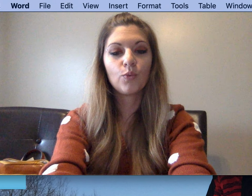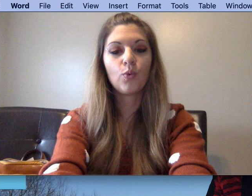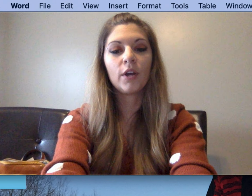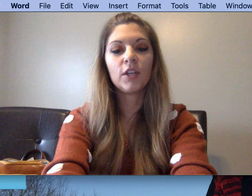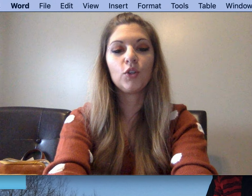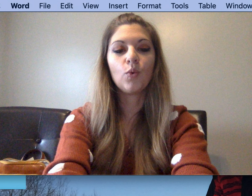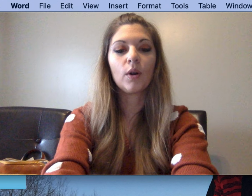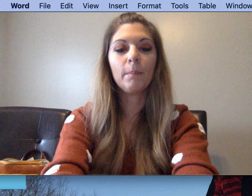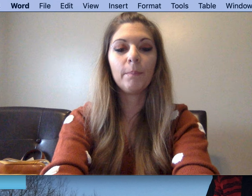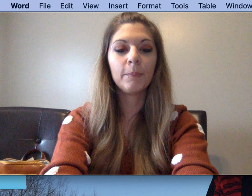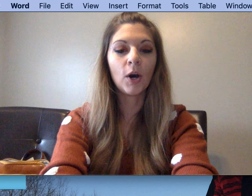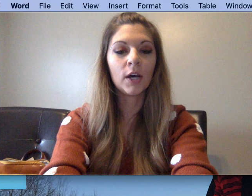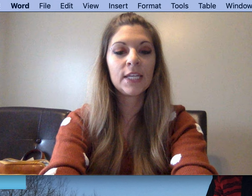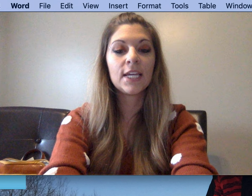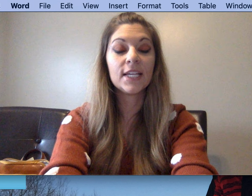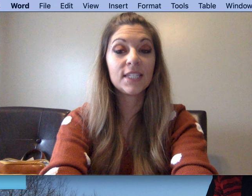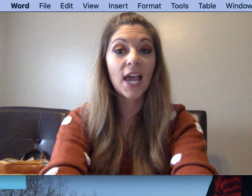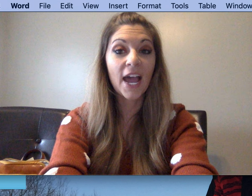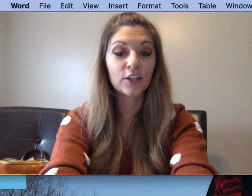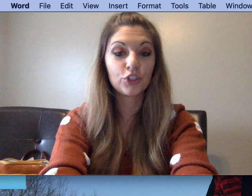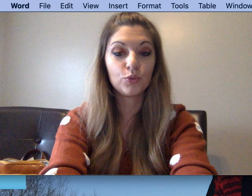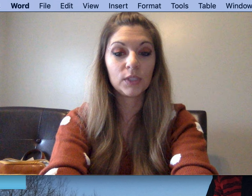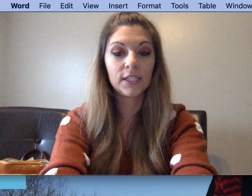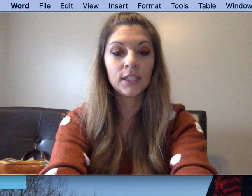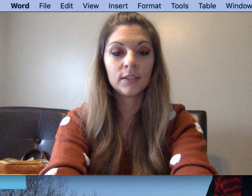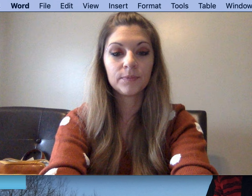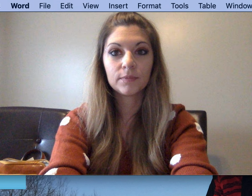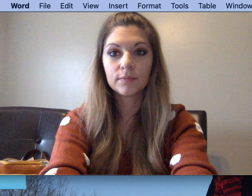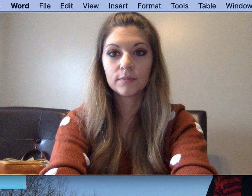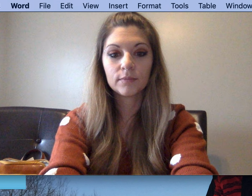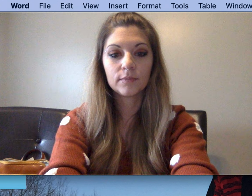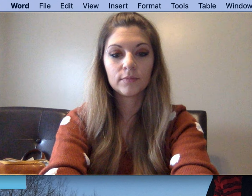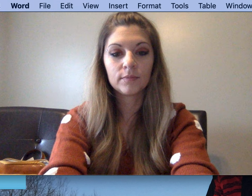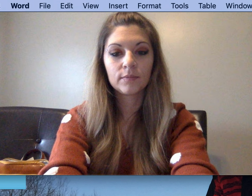shows what your body is actually